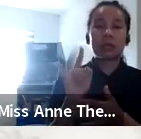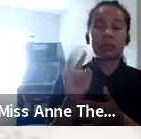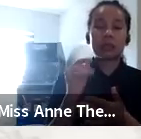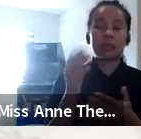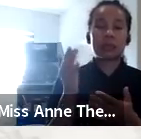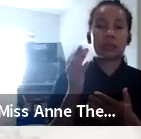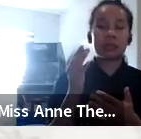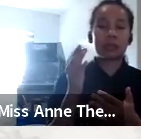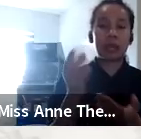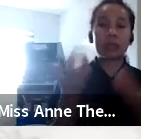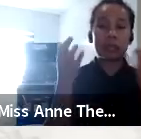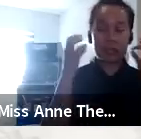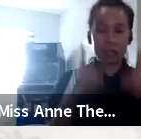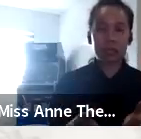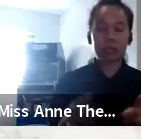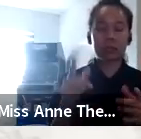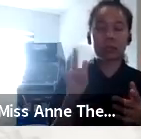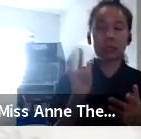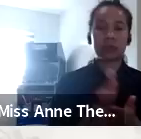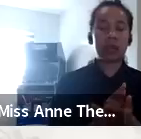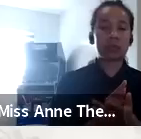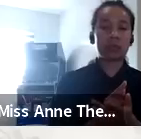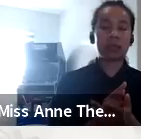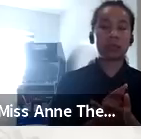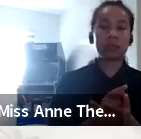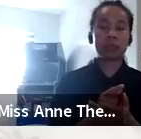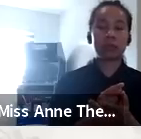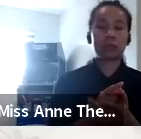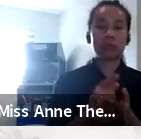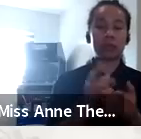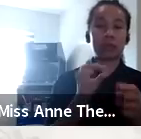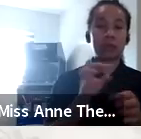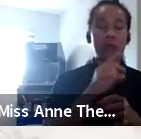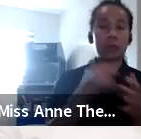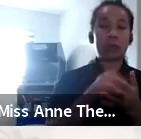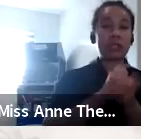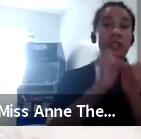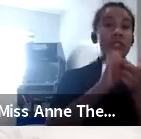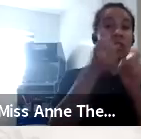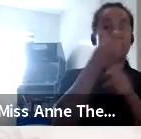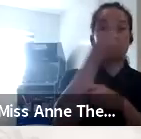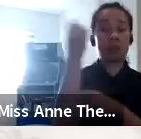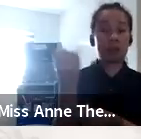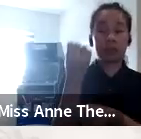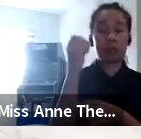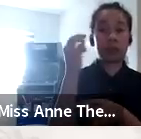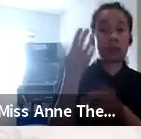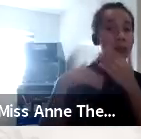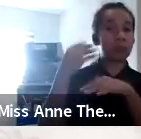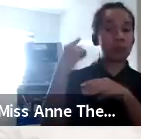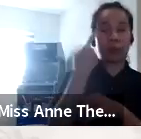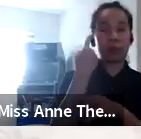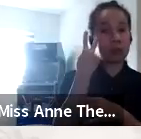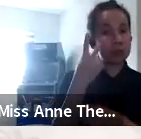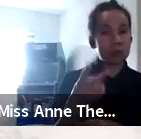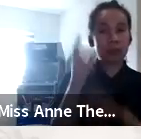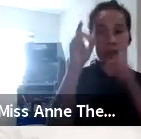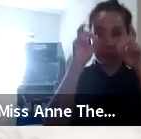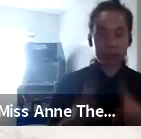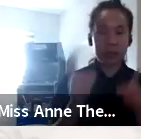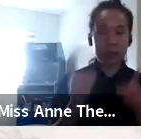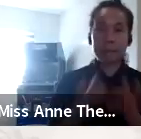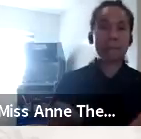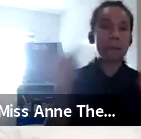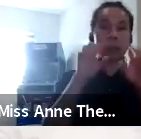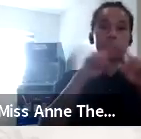that yearly and quarterly the exams are really important and needed. But then teachers or